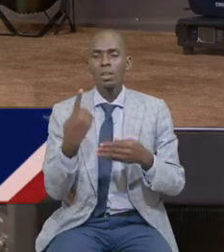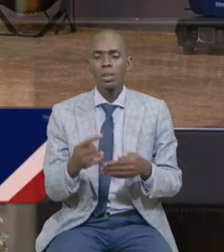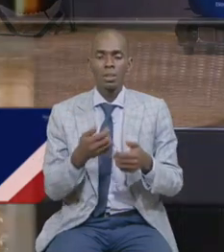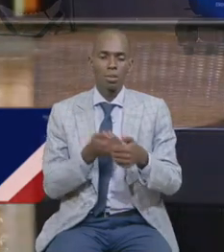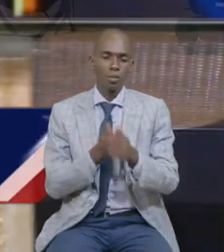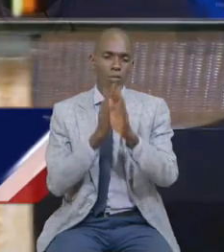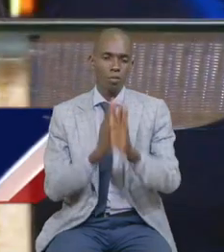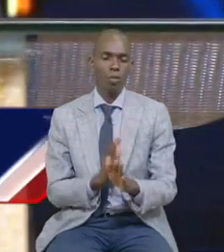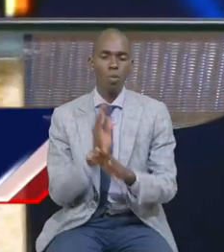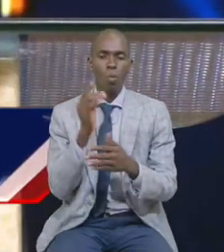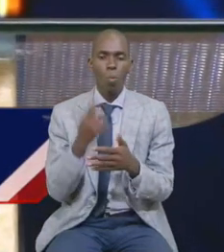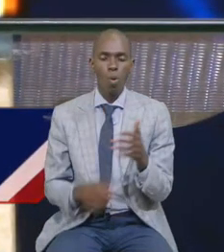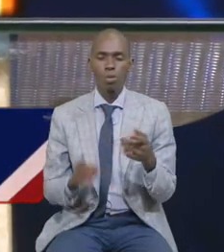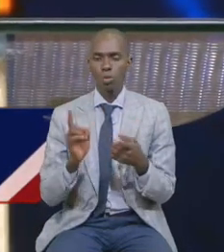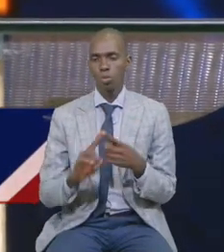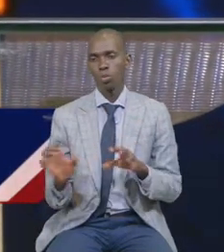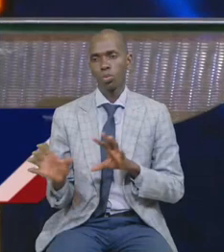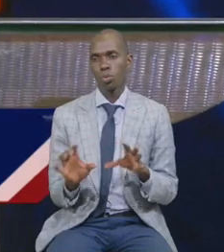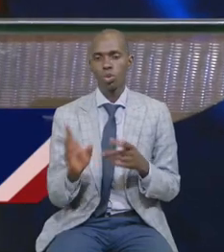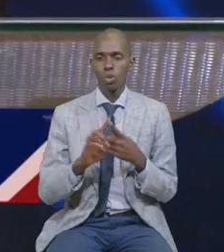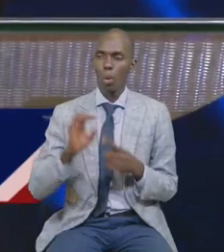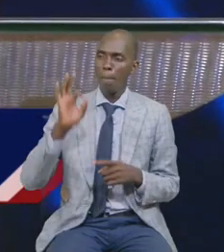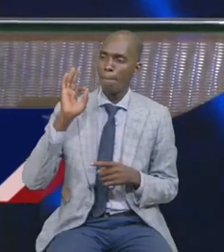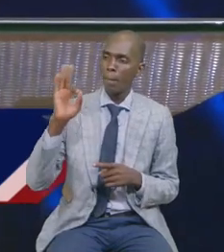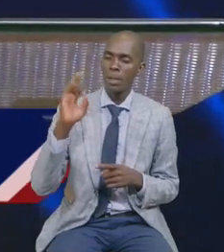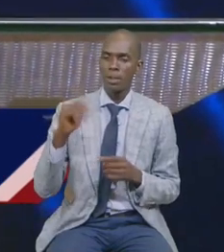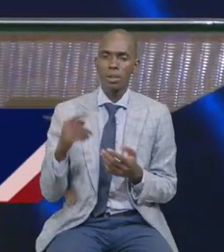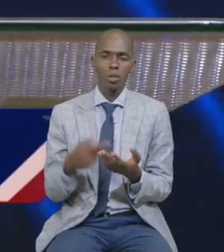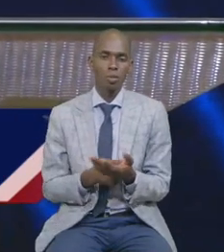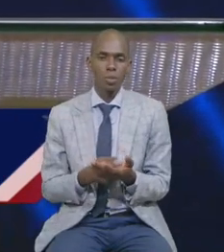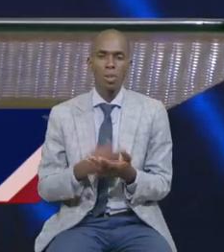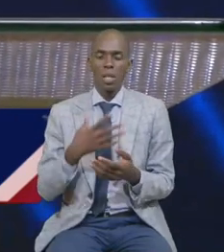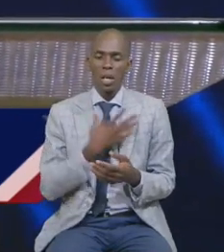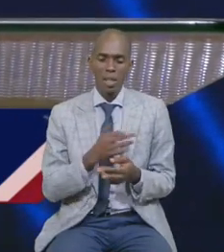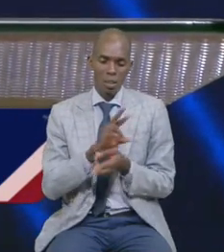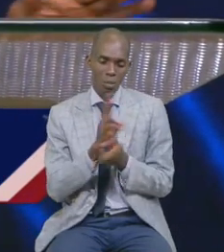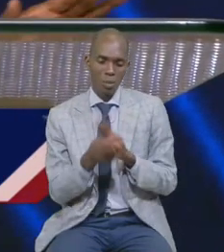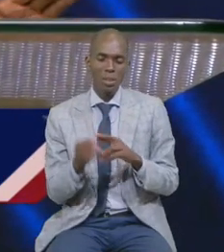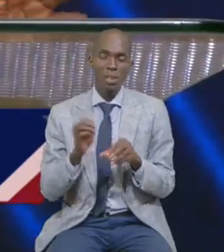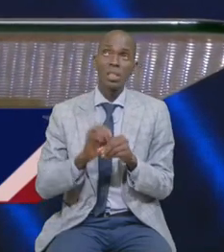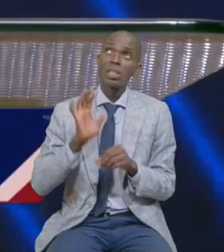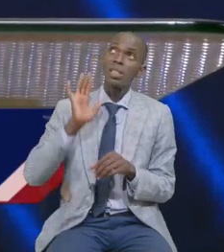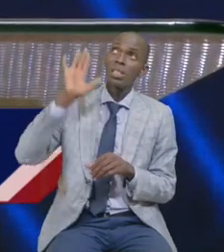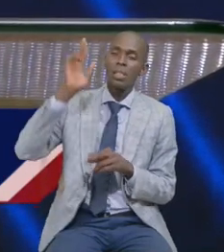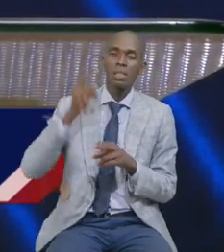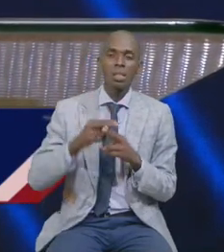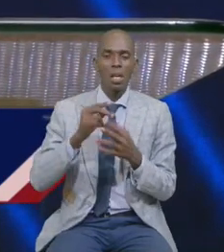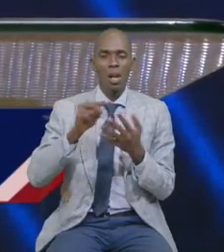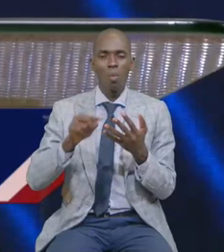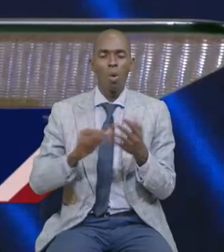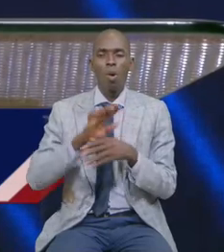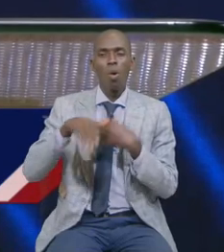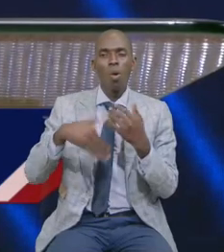to preach the words and preacher painters in his name among all nations